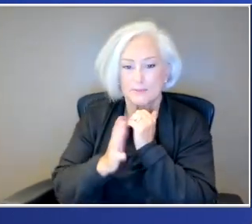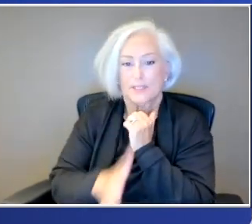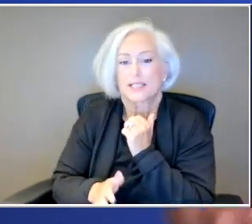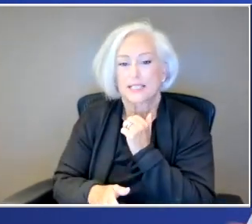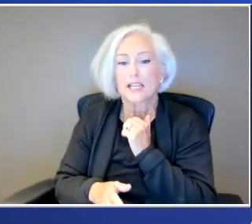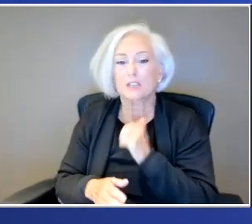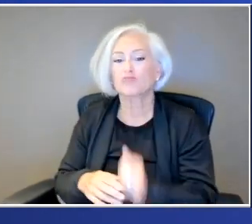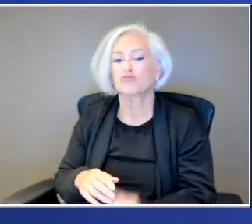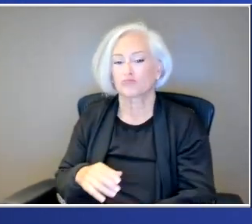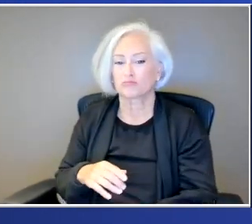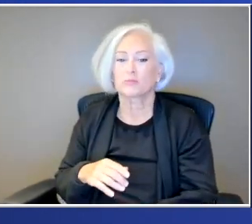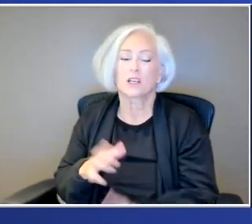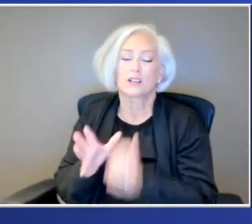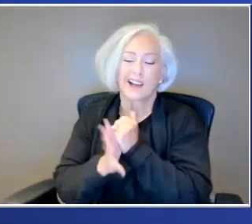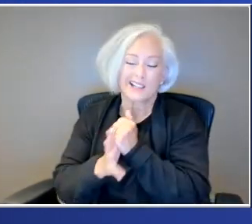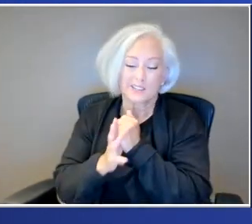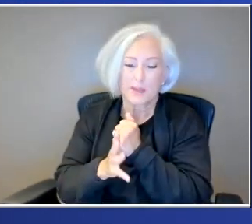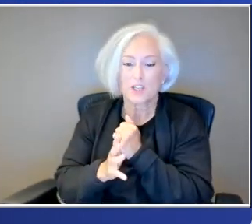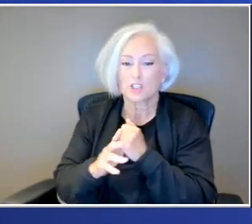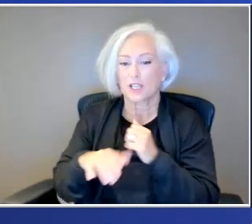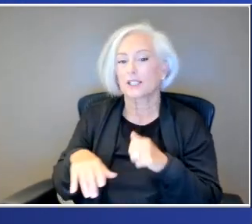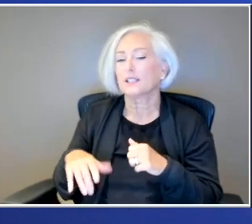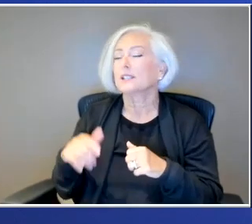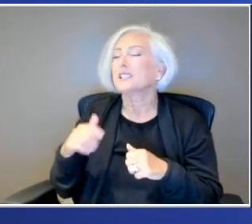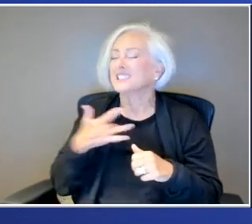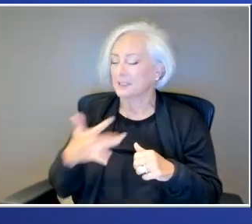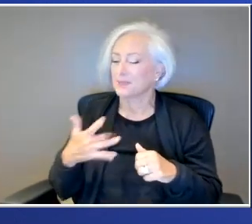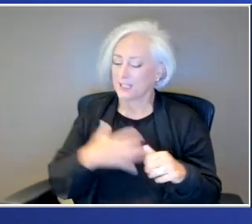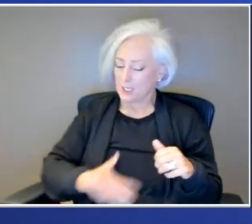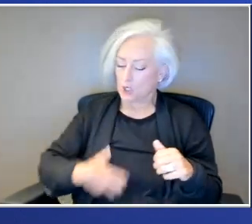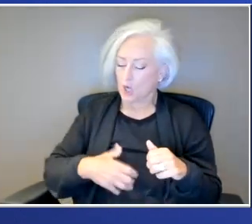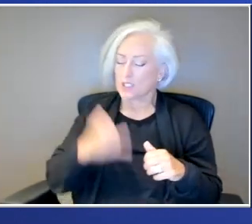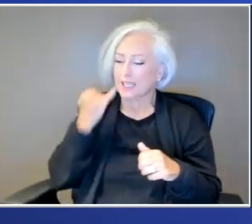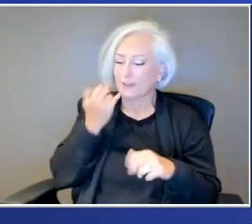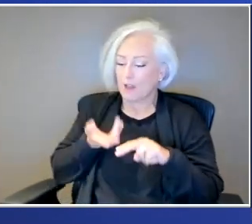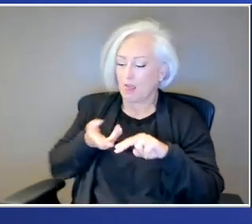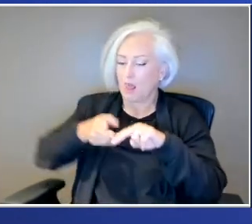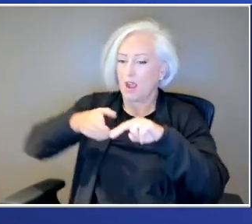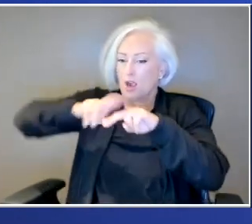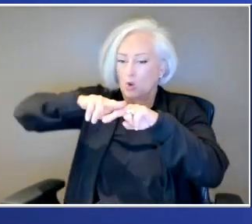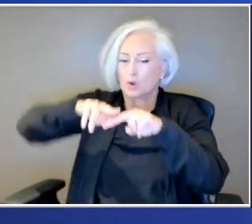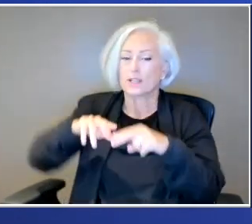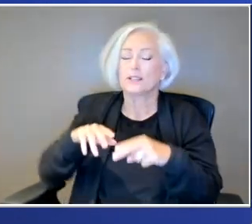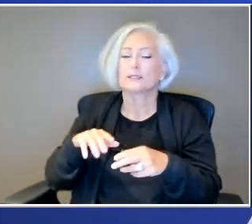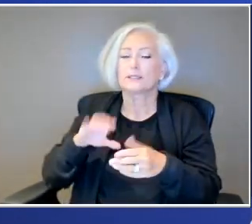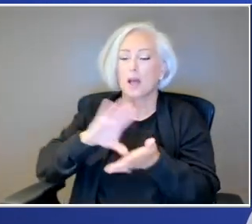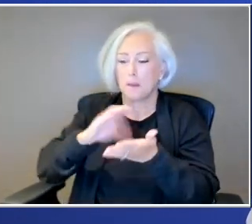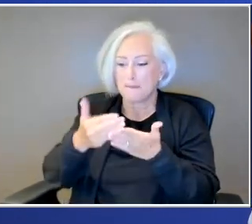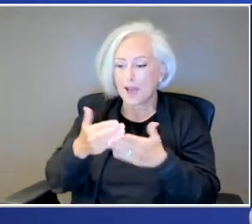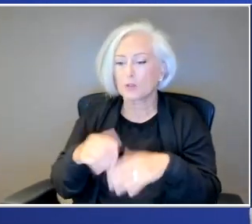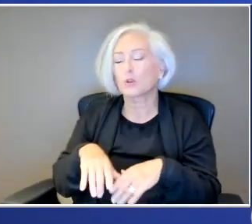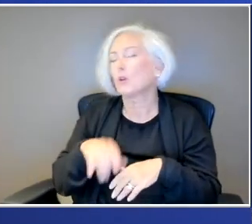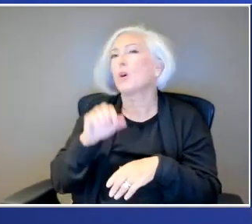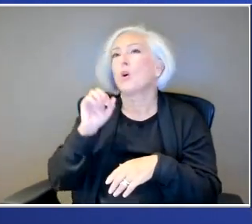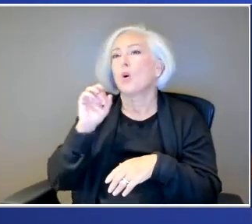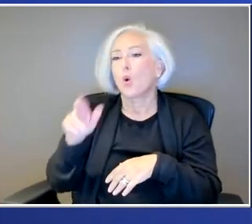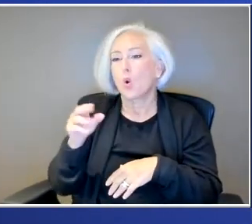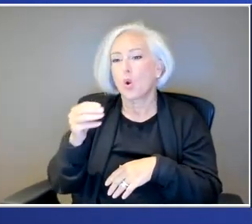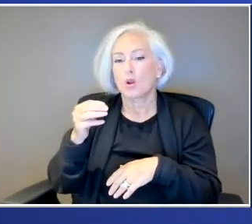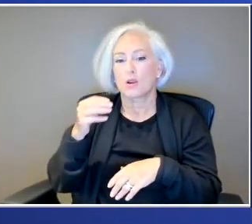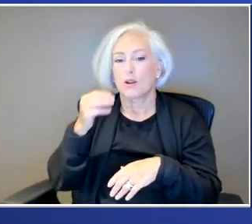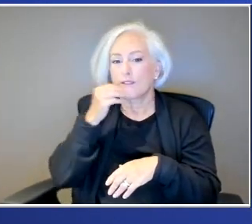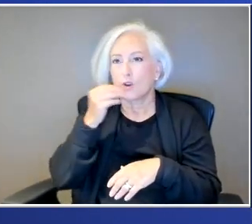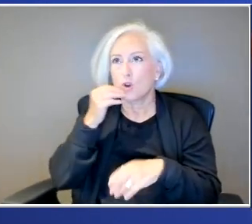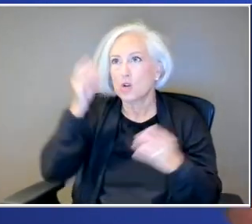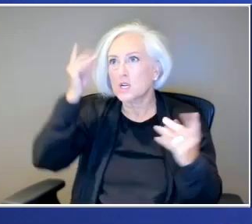going up, and that's why we go up slowly on the doses. And then a lot of people talk about how the food noise is quieted down. So I constant thinking about what's